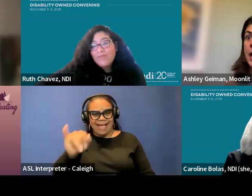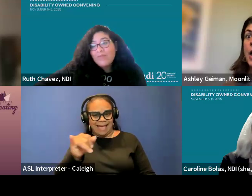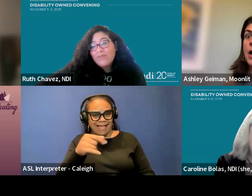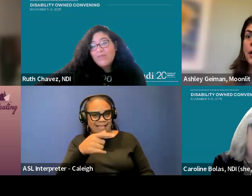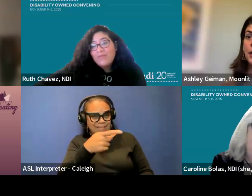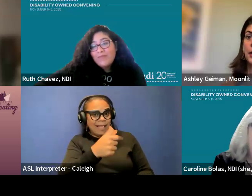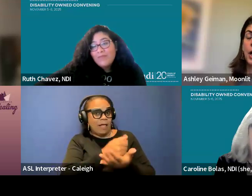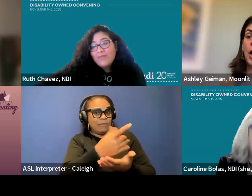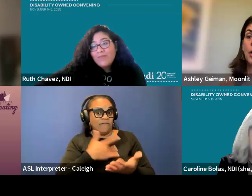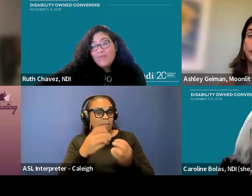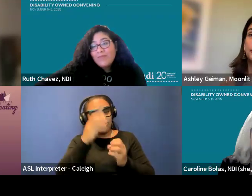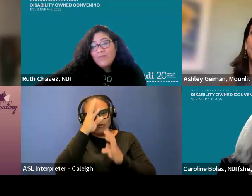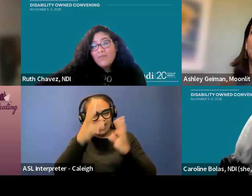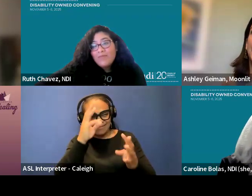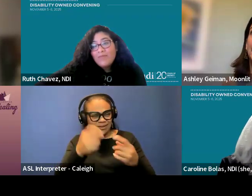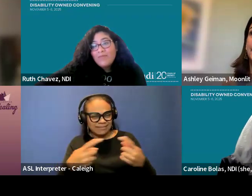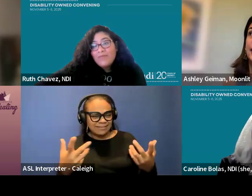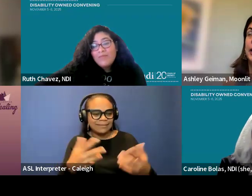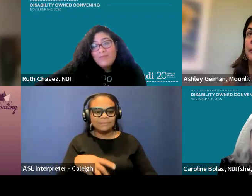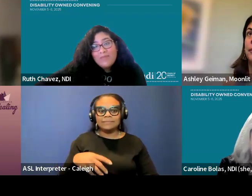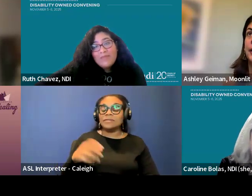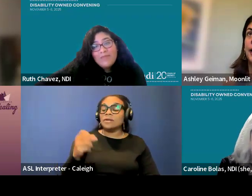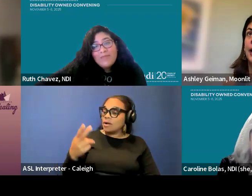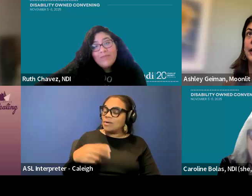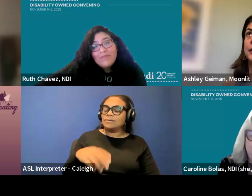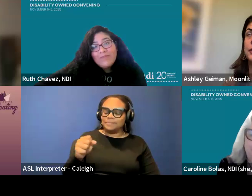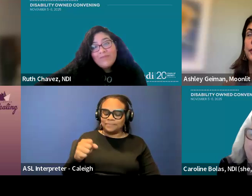Just to say a bit more about how you're using it. No,